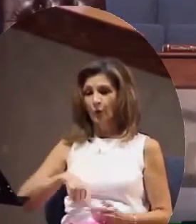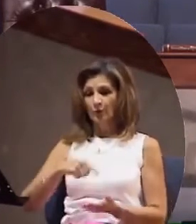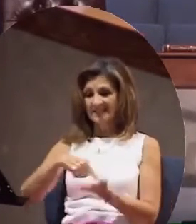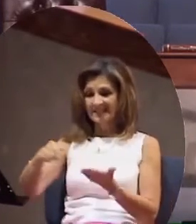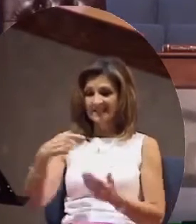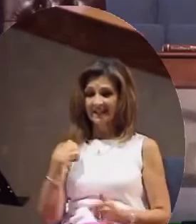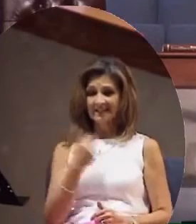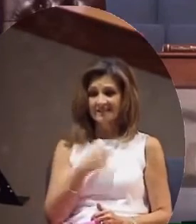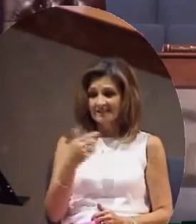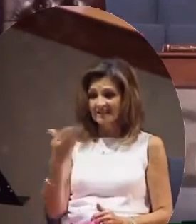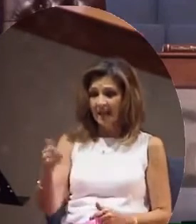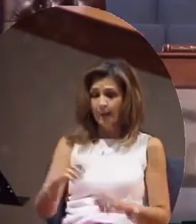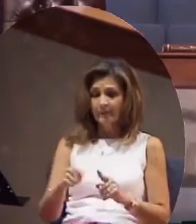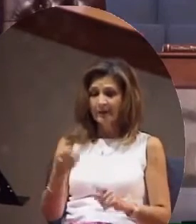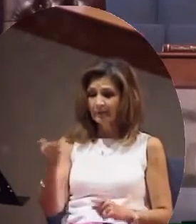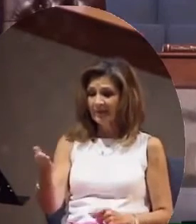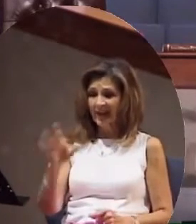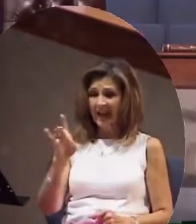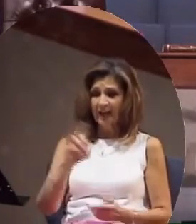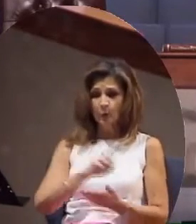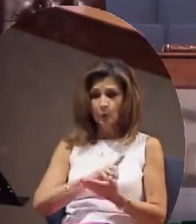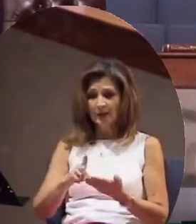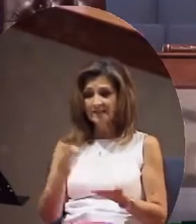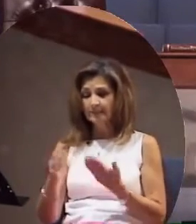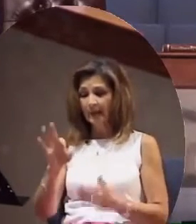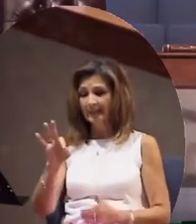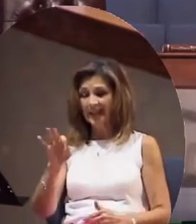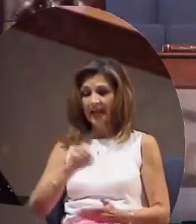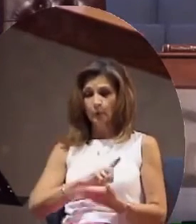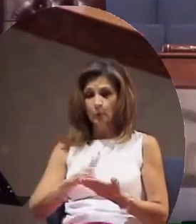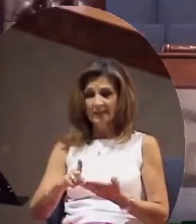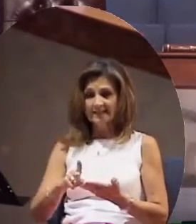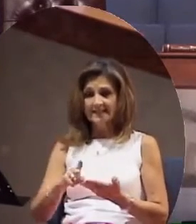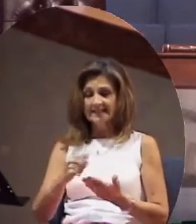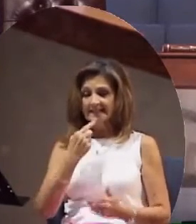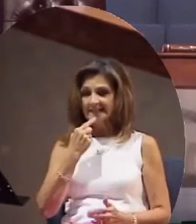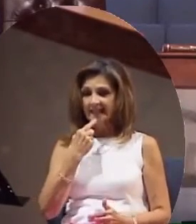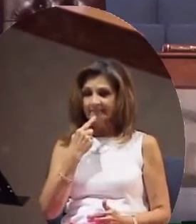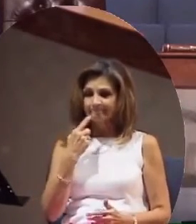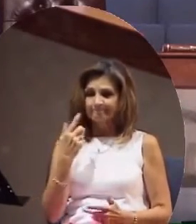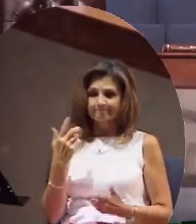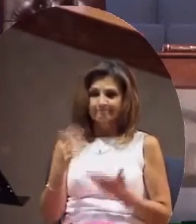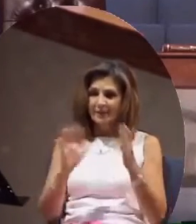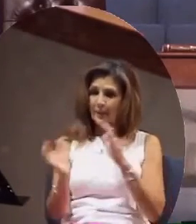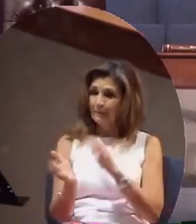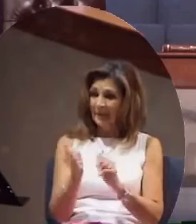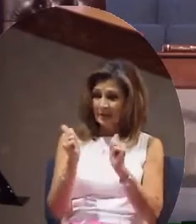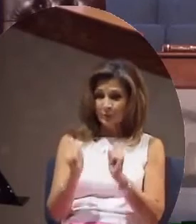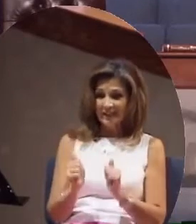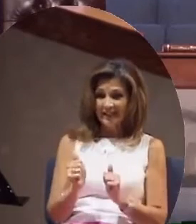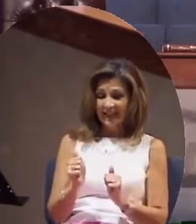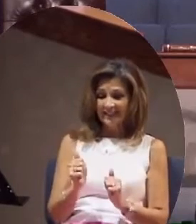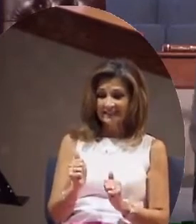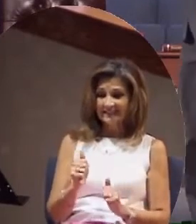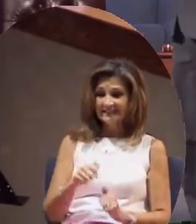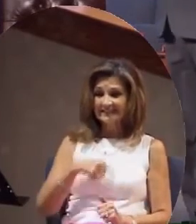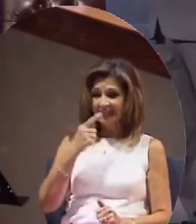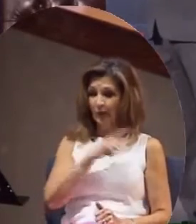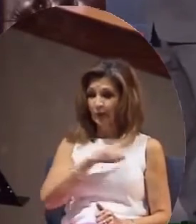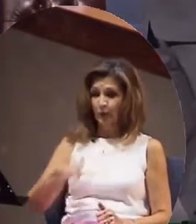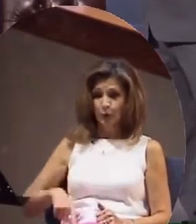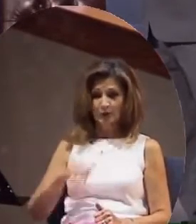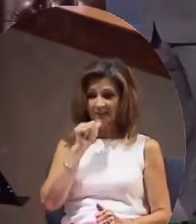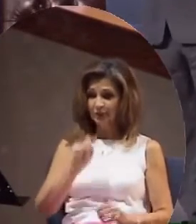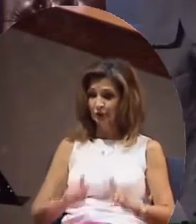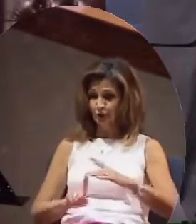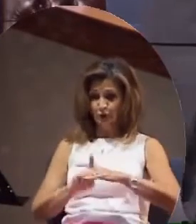but they said, we've been there 8 weeks, maybe even 9 weeks, and said, the best we can tell, the Lord just don't show